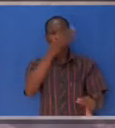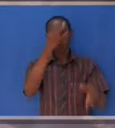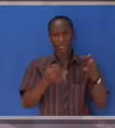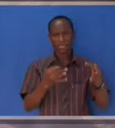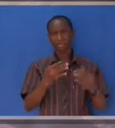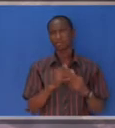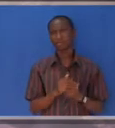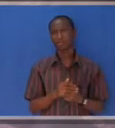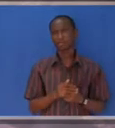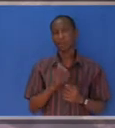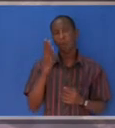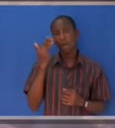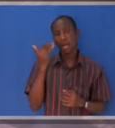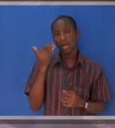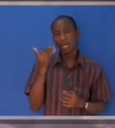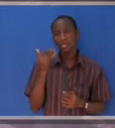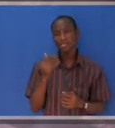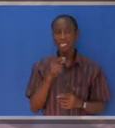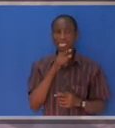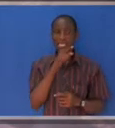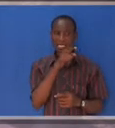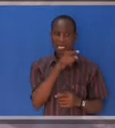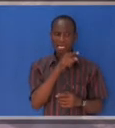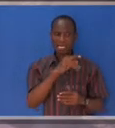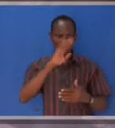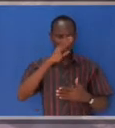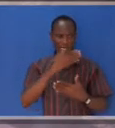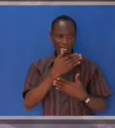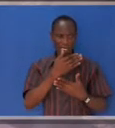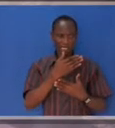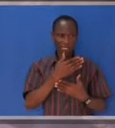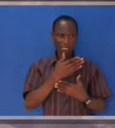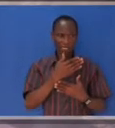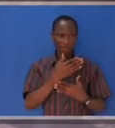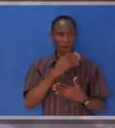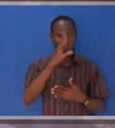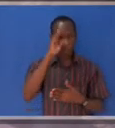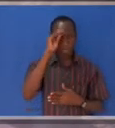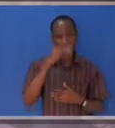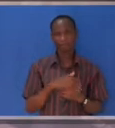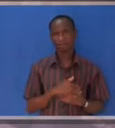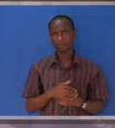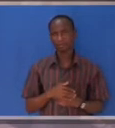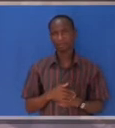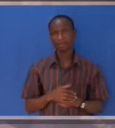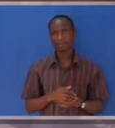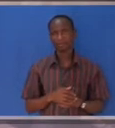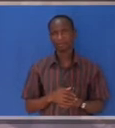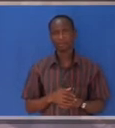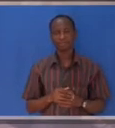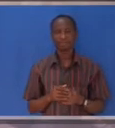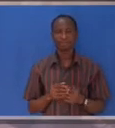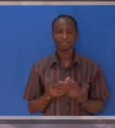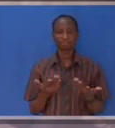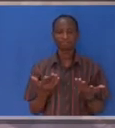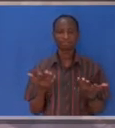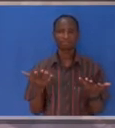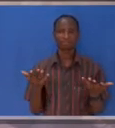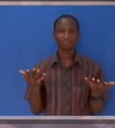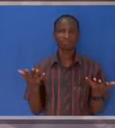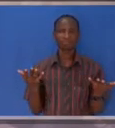judgment because he is the Son of Man." This is a very,